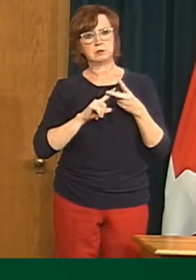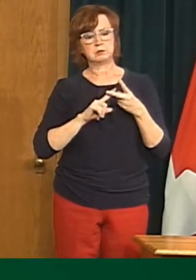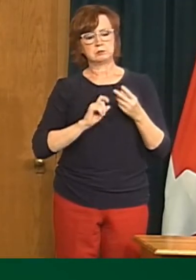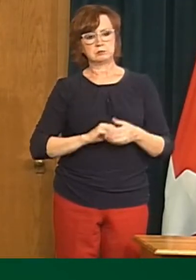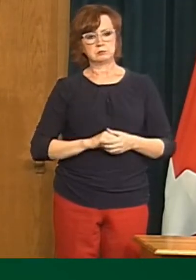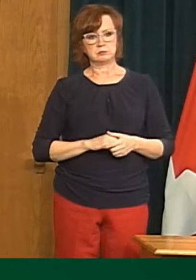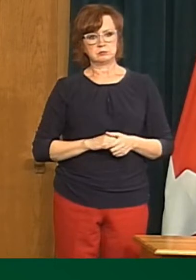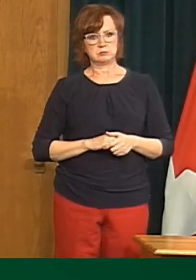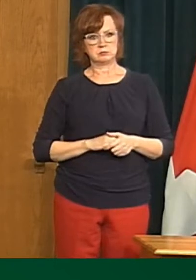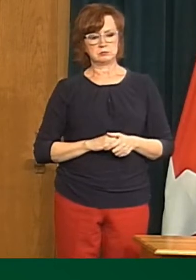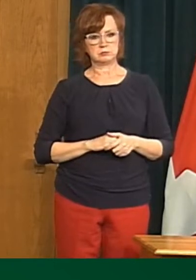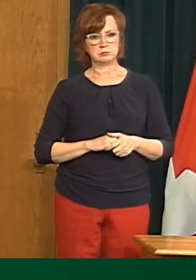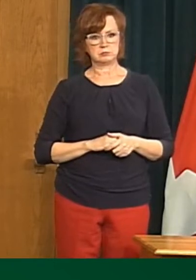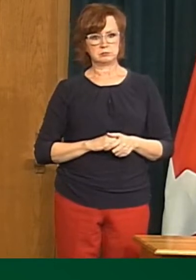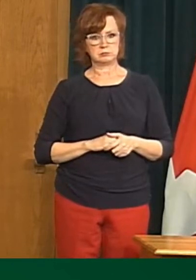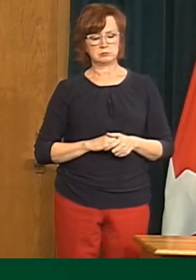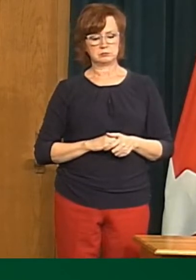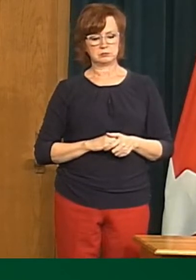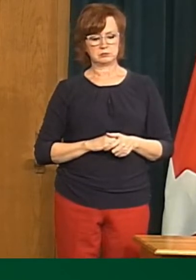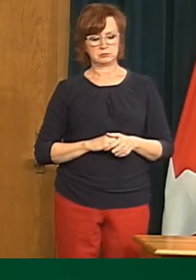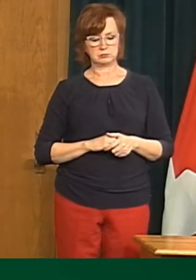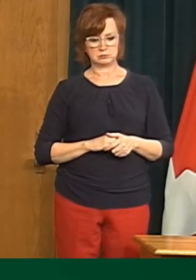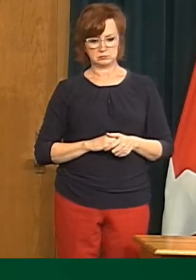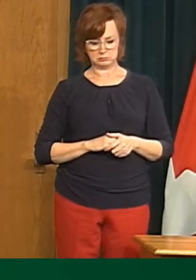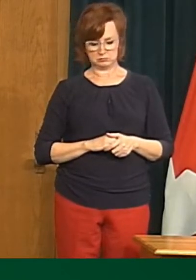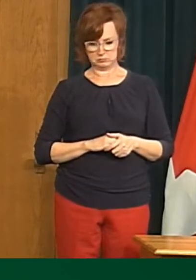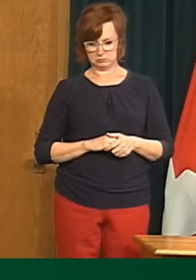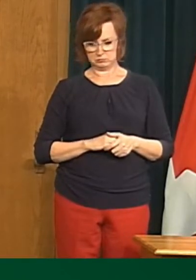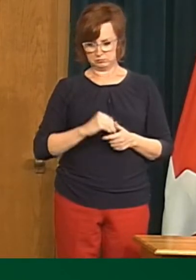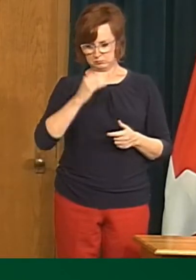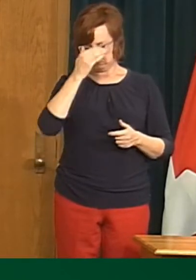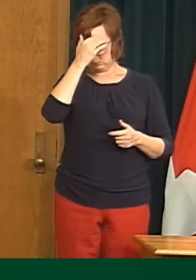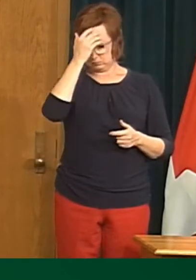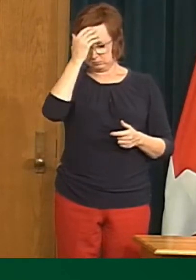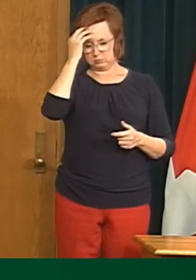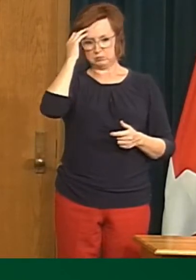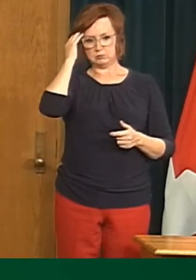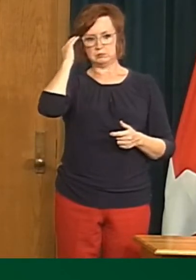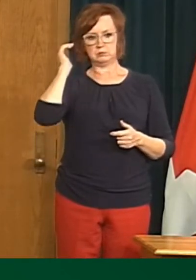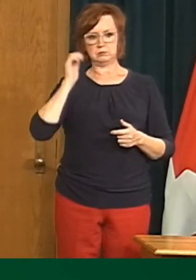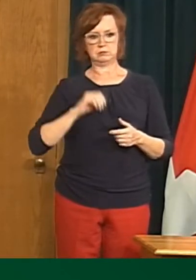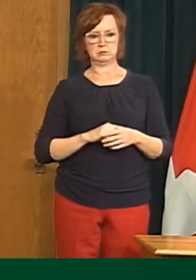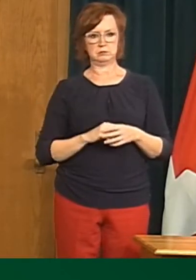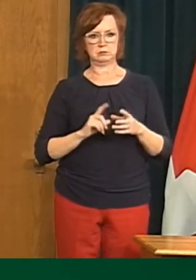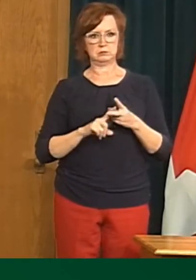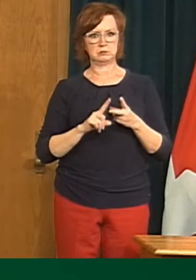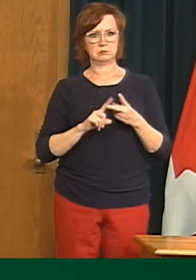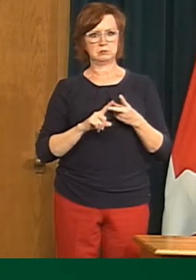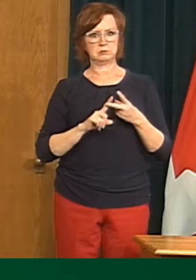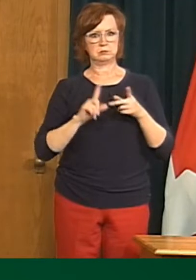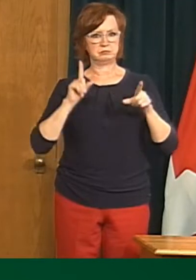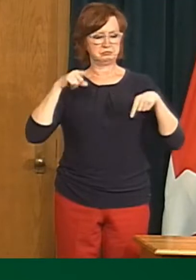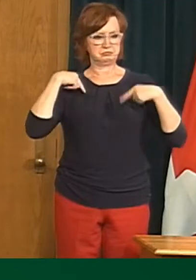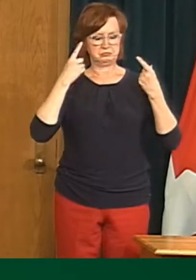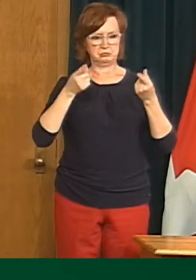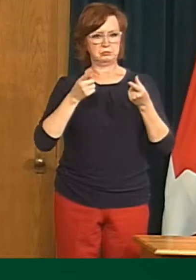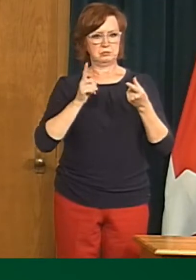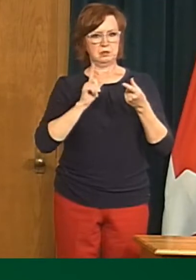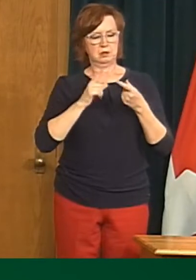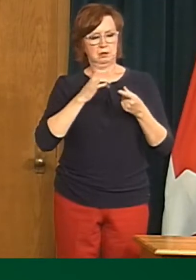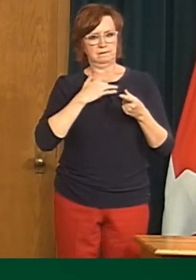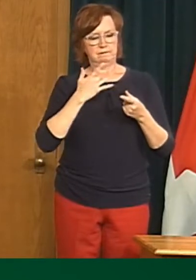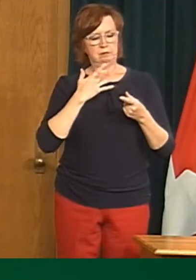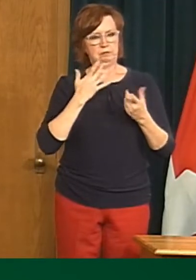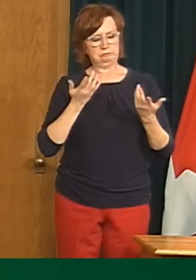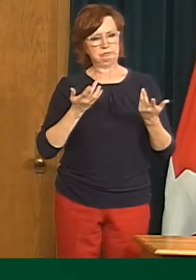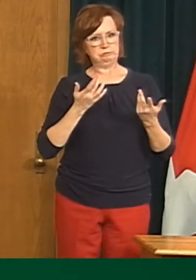We're very fortunate in that we have not had the same discussion, the same issues to date with our either